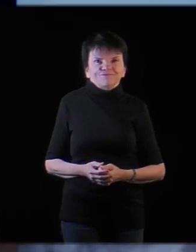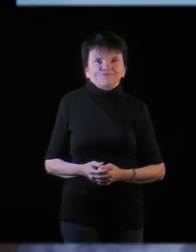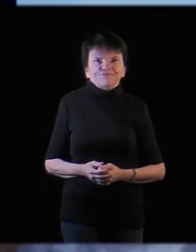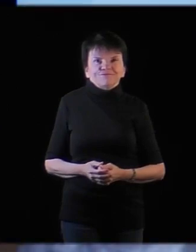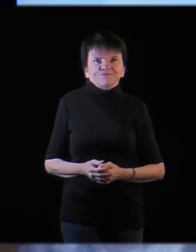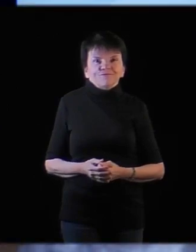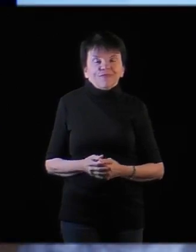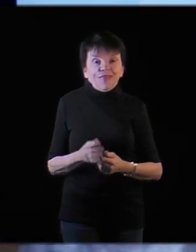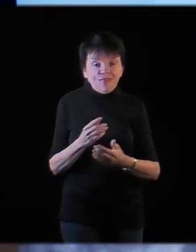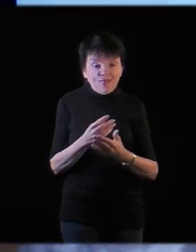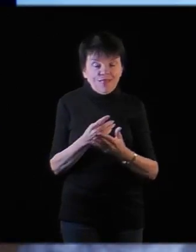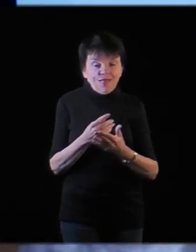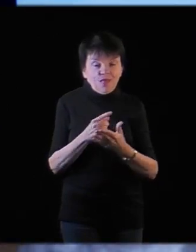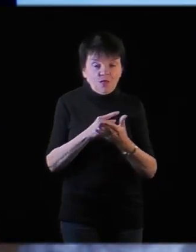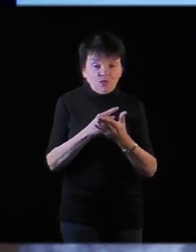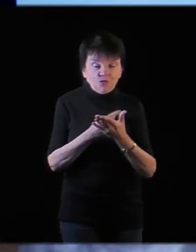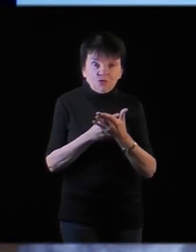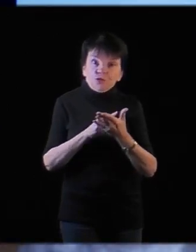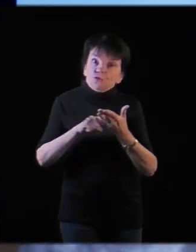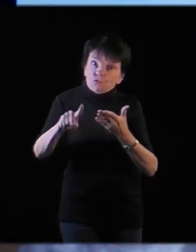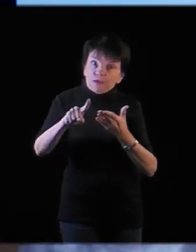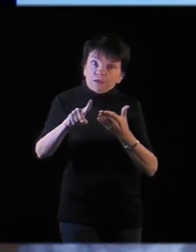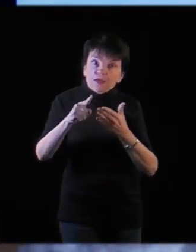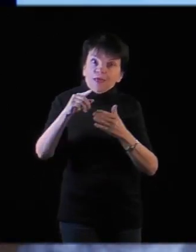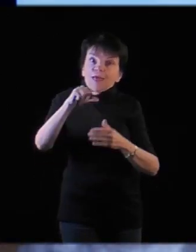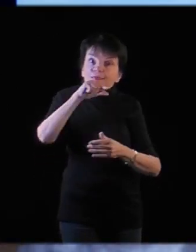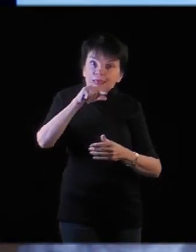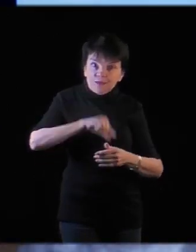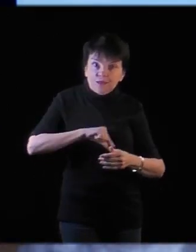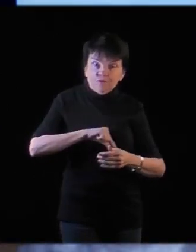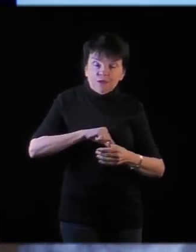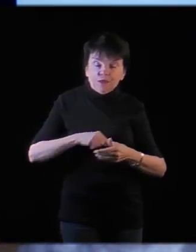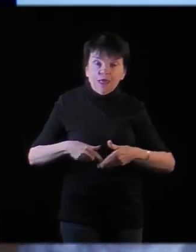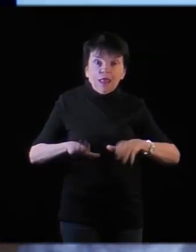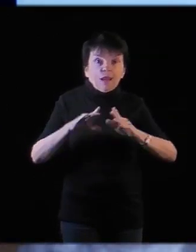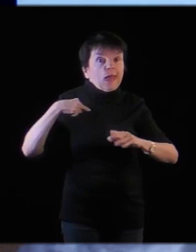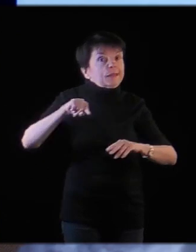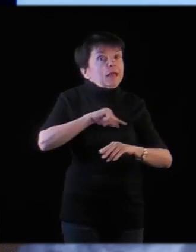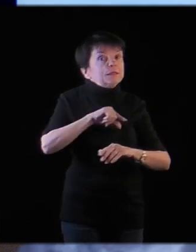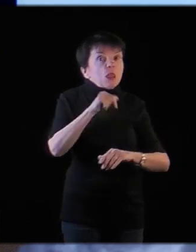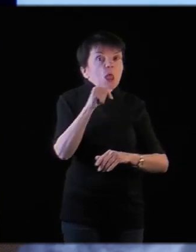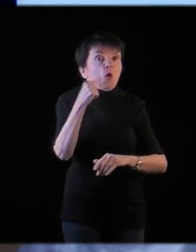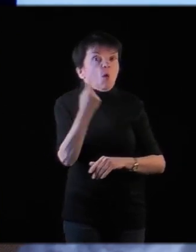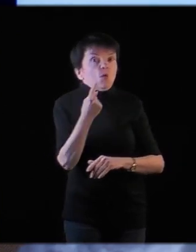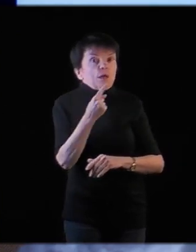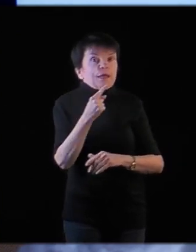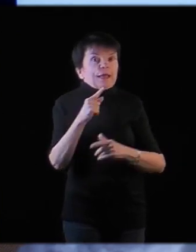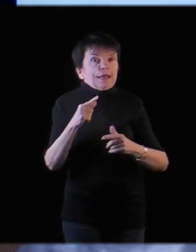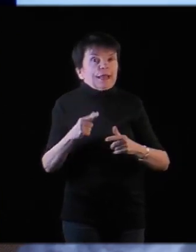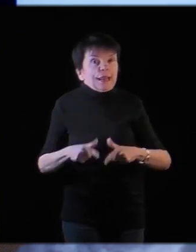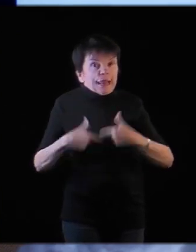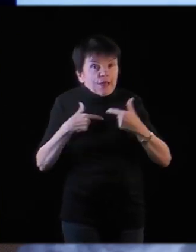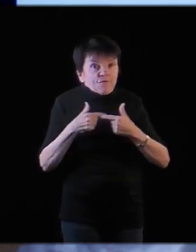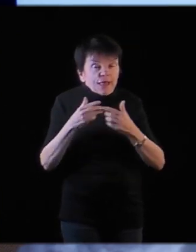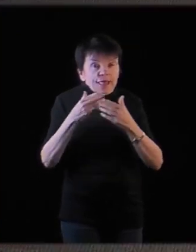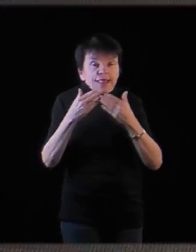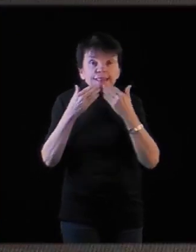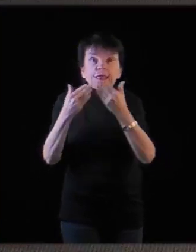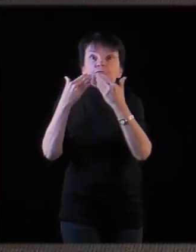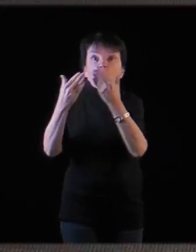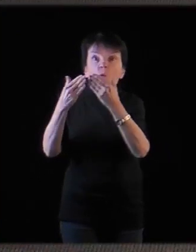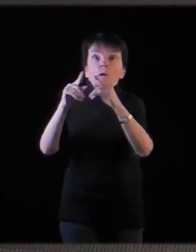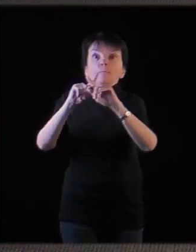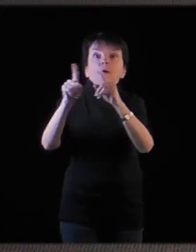This week of Thanksgiving, may we not only be thankful, but may we choose